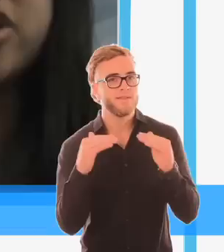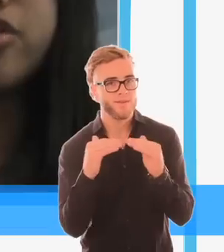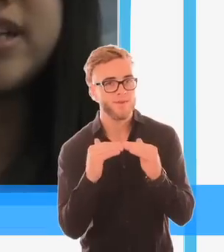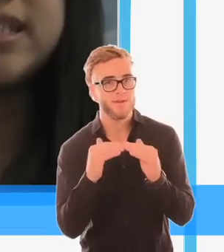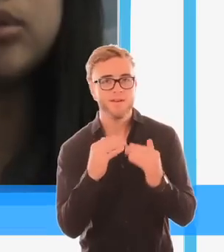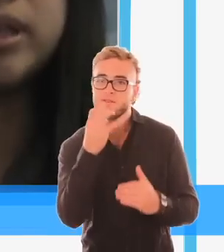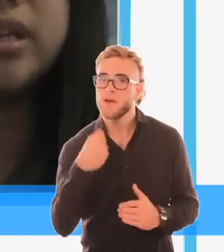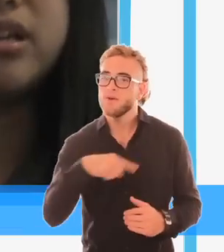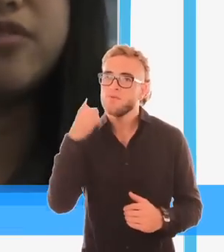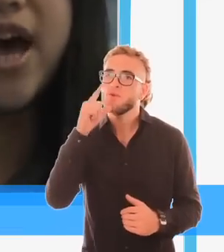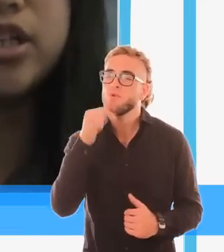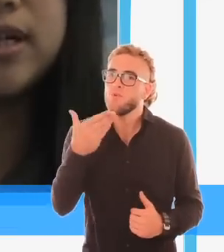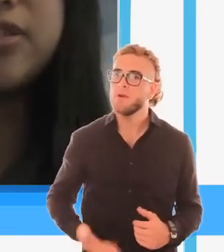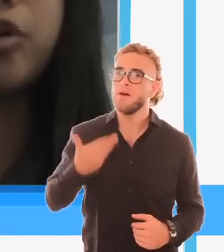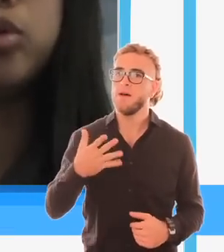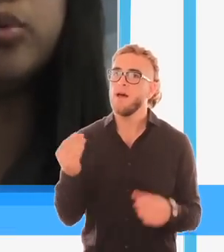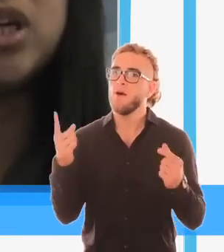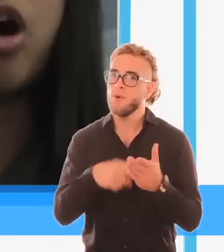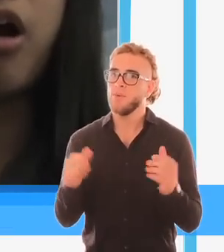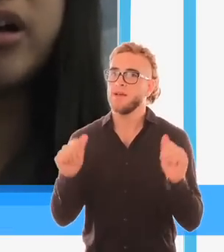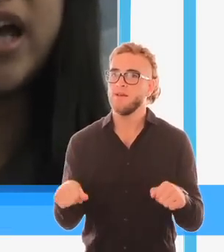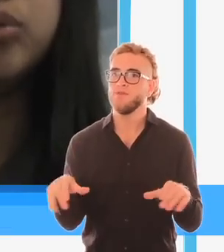exercise. Treat us equally. Value us for